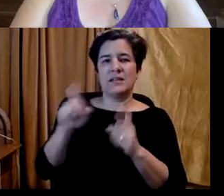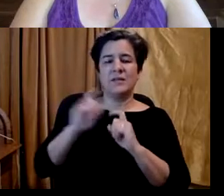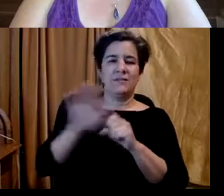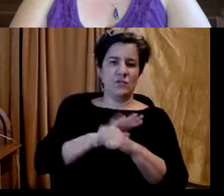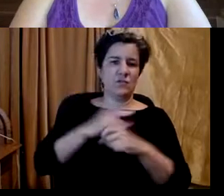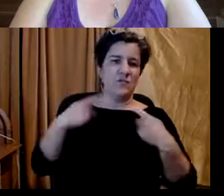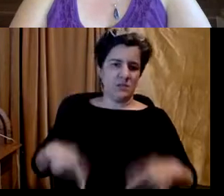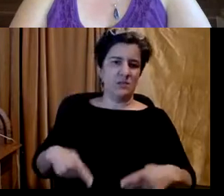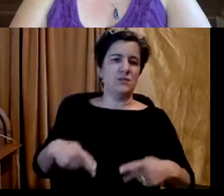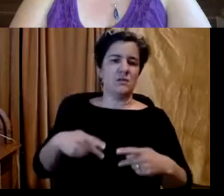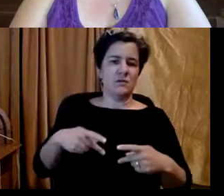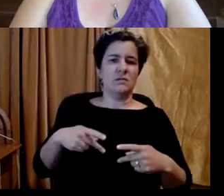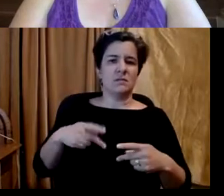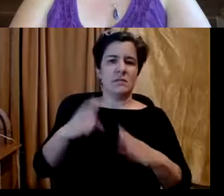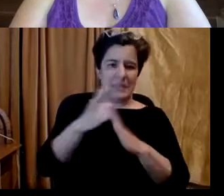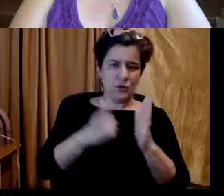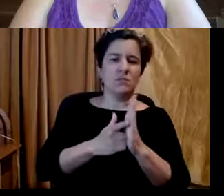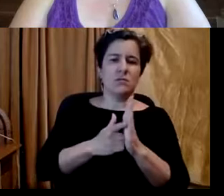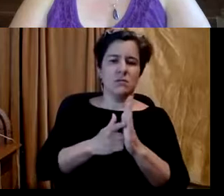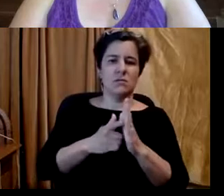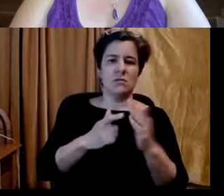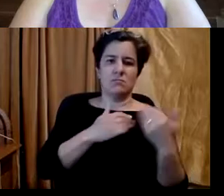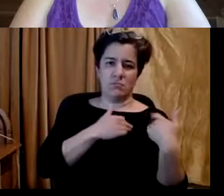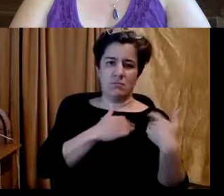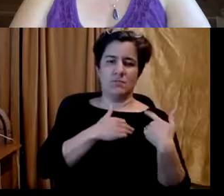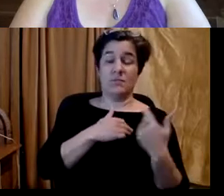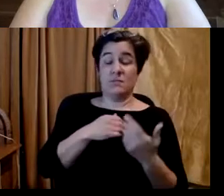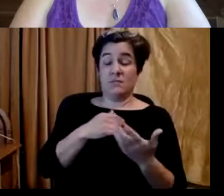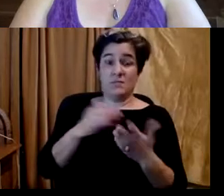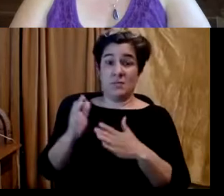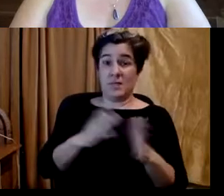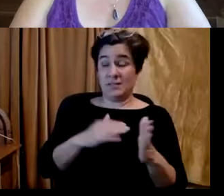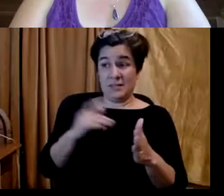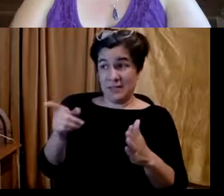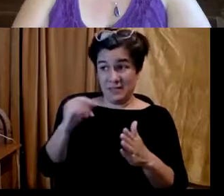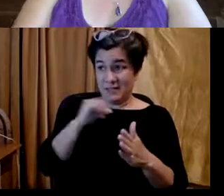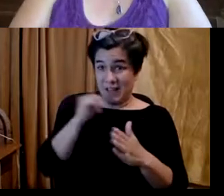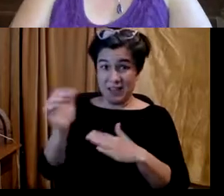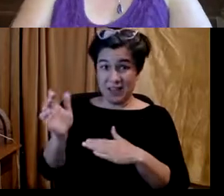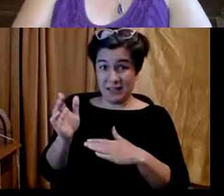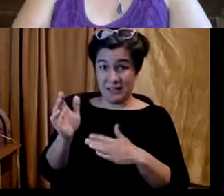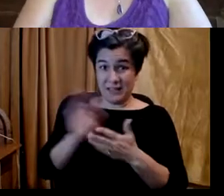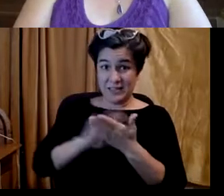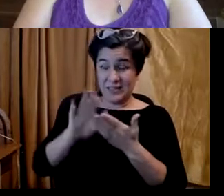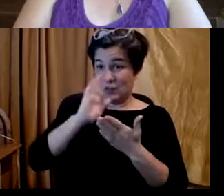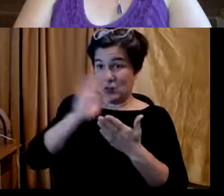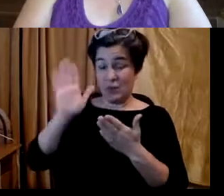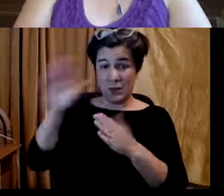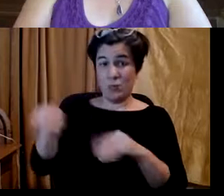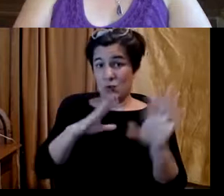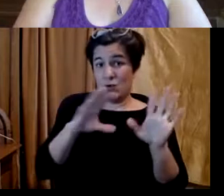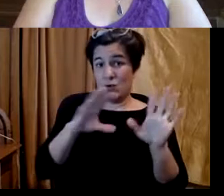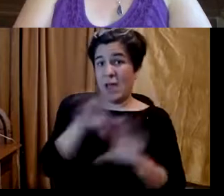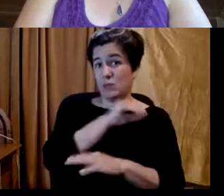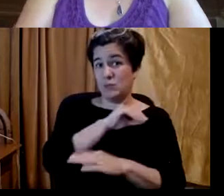legal custody. And my plan is, if he does not get clean and sober by then, I'm moving out of state. Okay, so